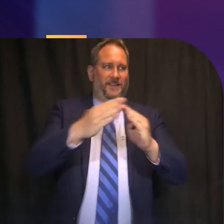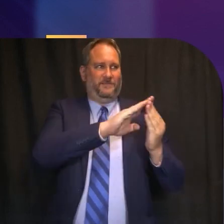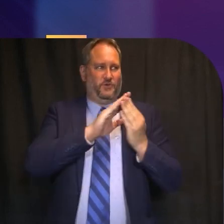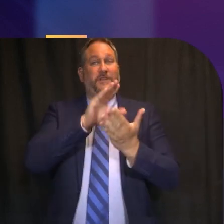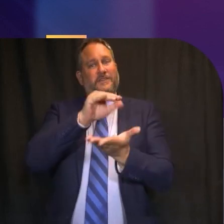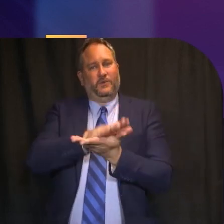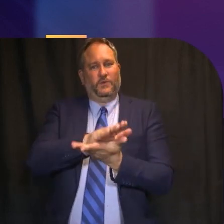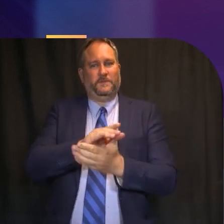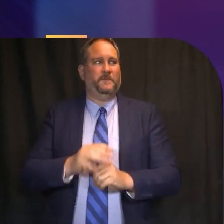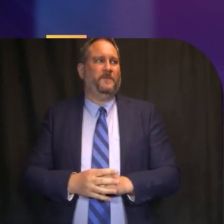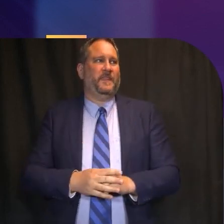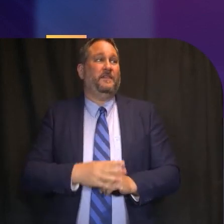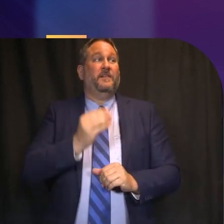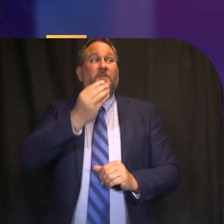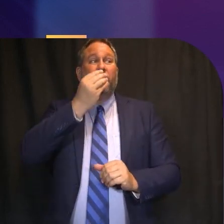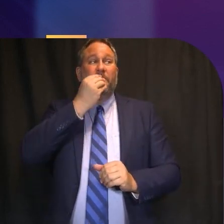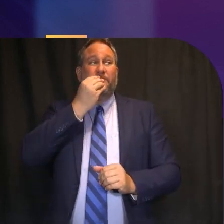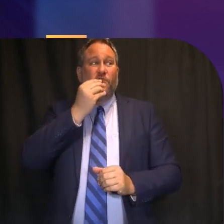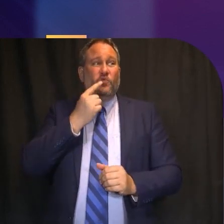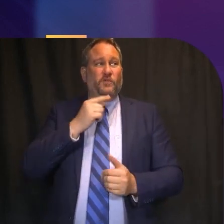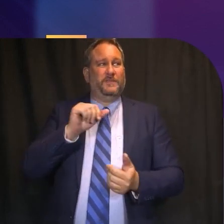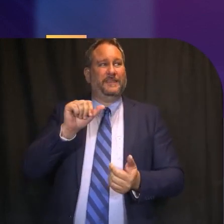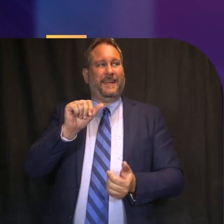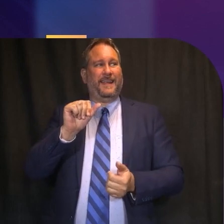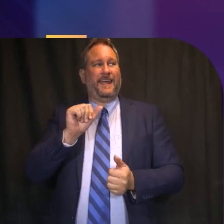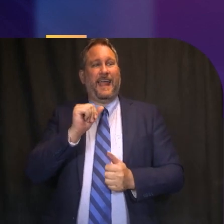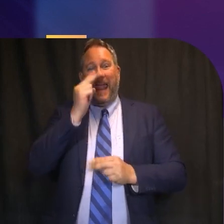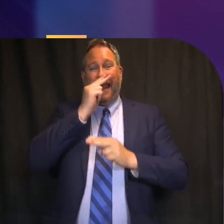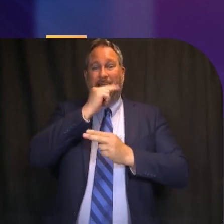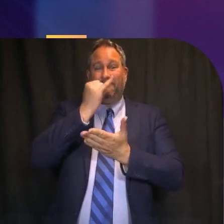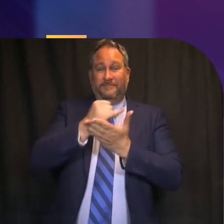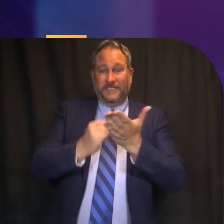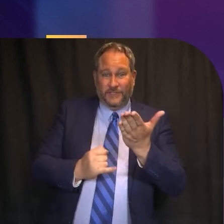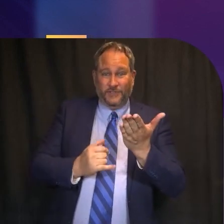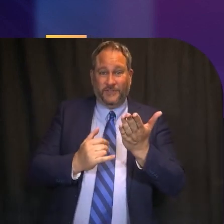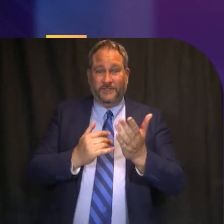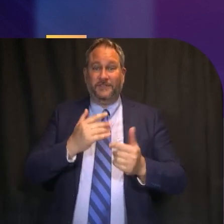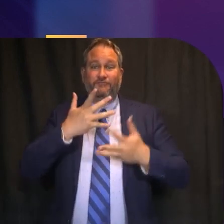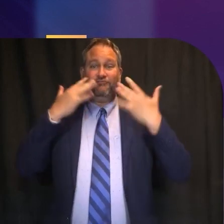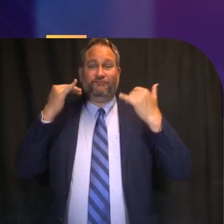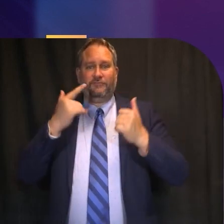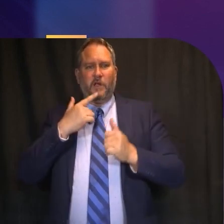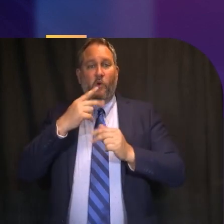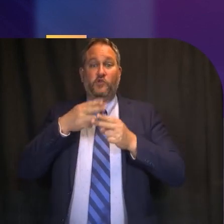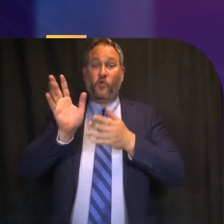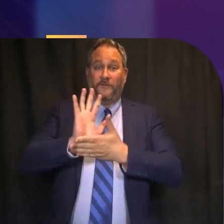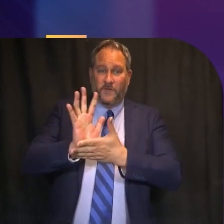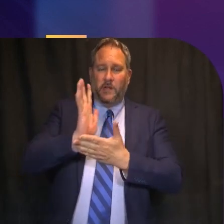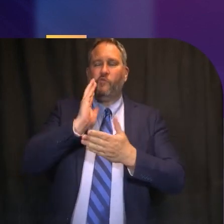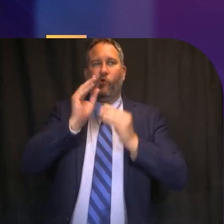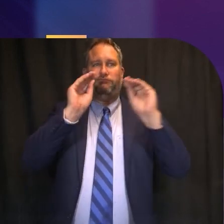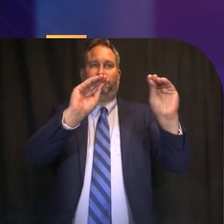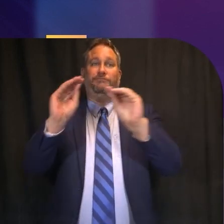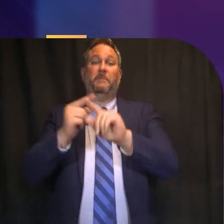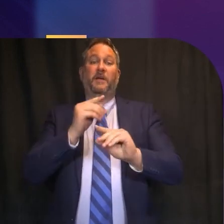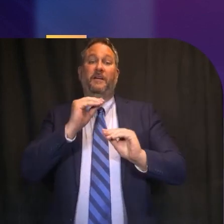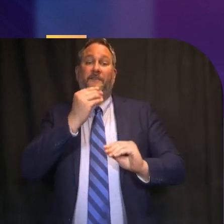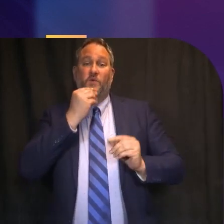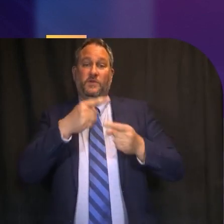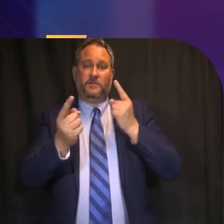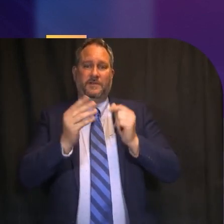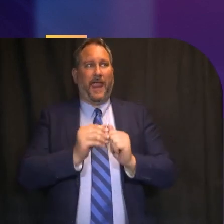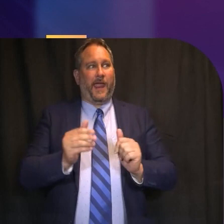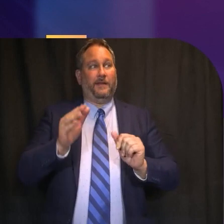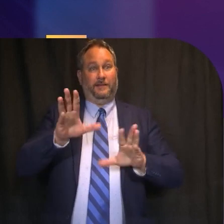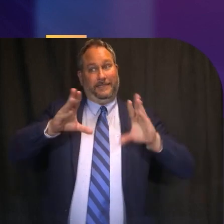for kids with food allergies to embrace their allergies, and by doing so, embrace disability. What sets the disability